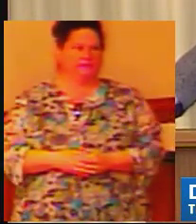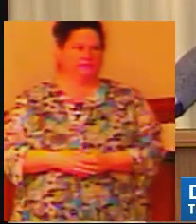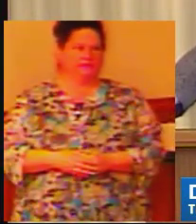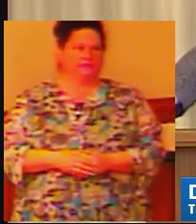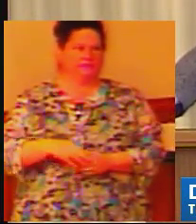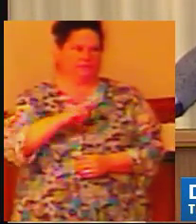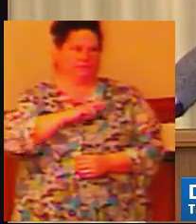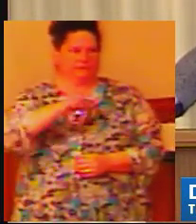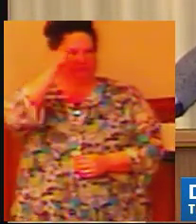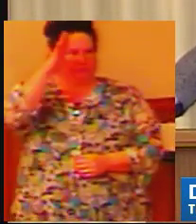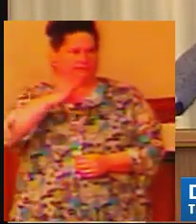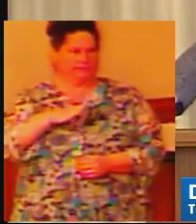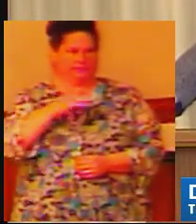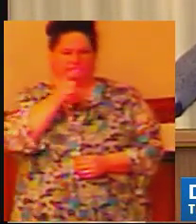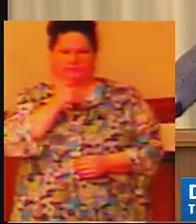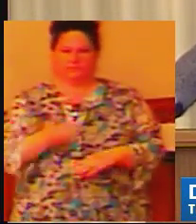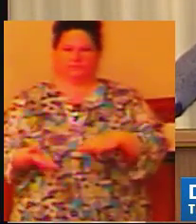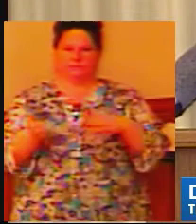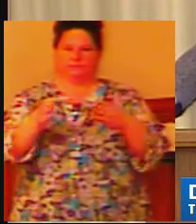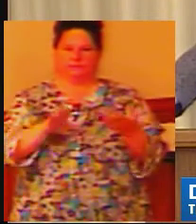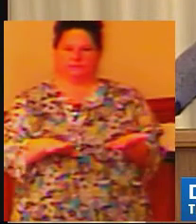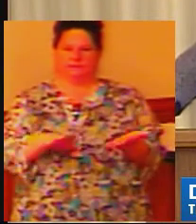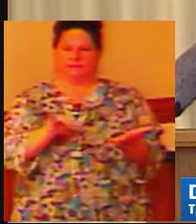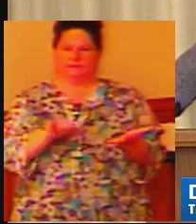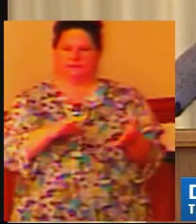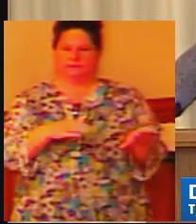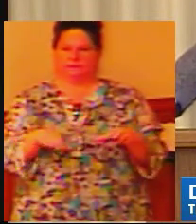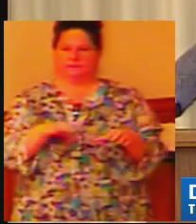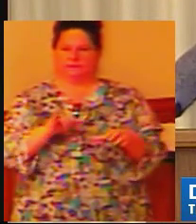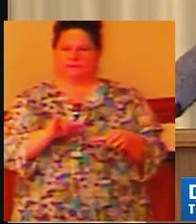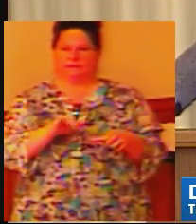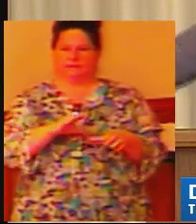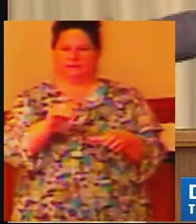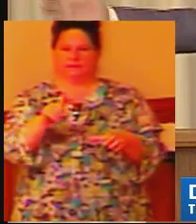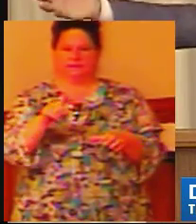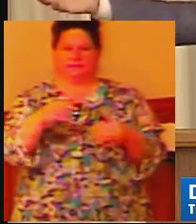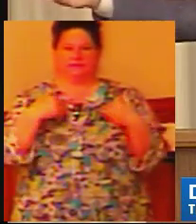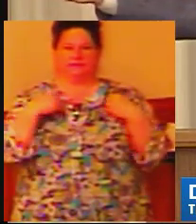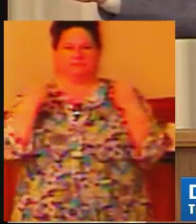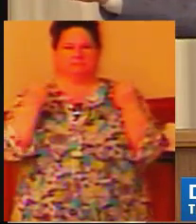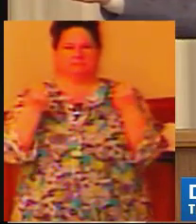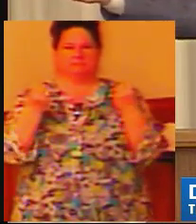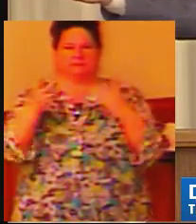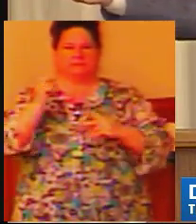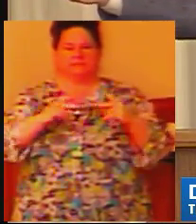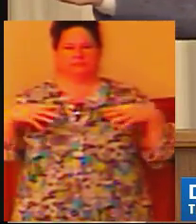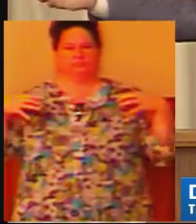religious man that passed away that did just that. He would have stadiums full of people